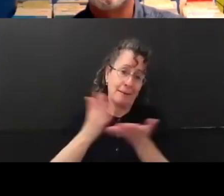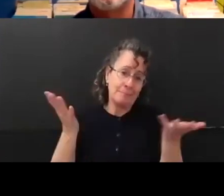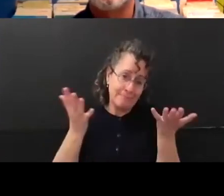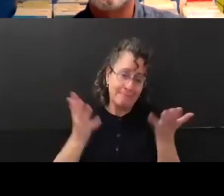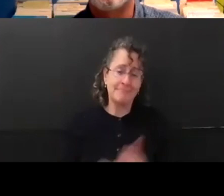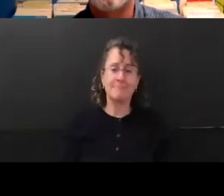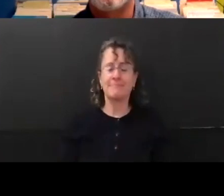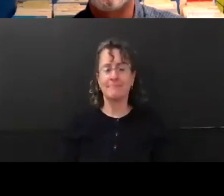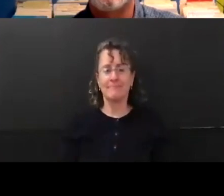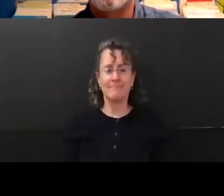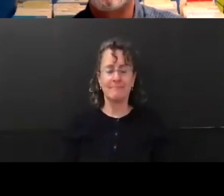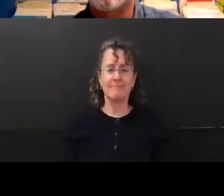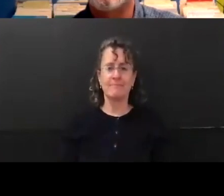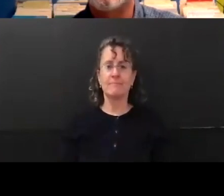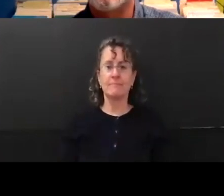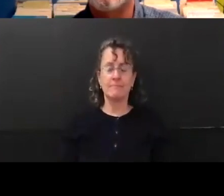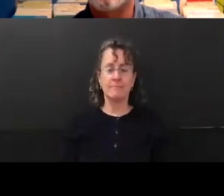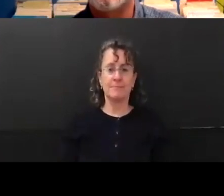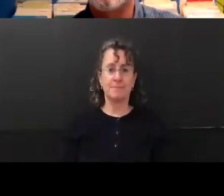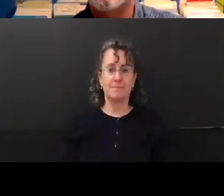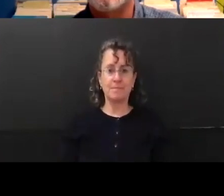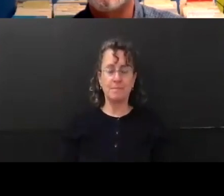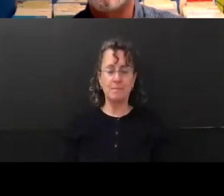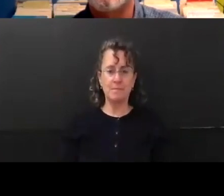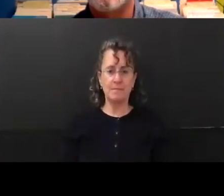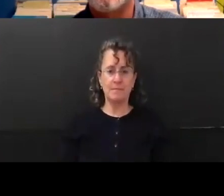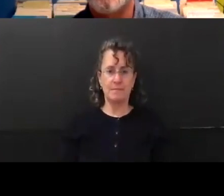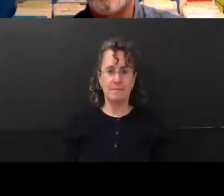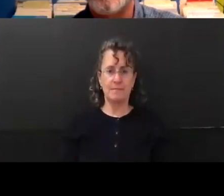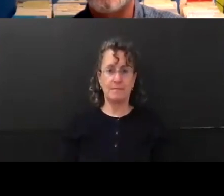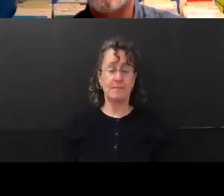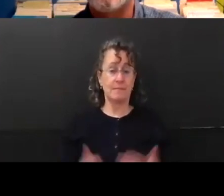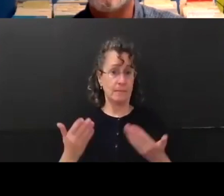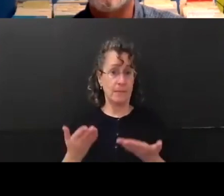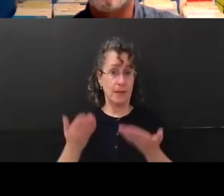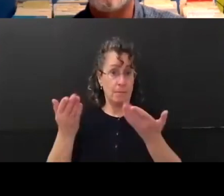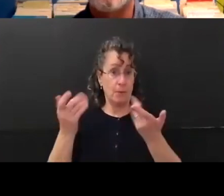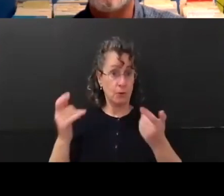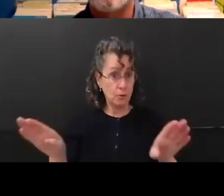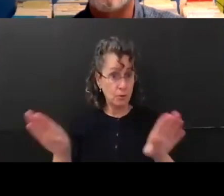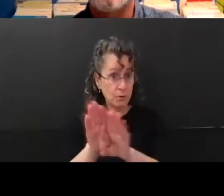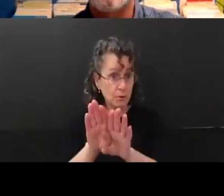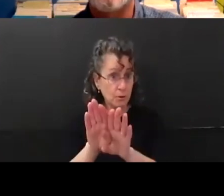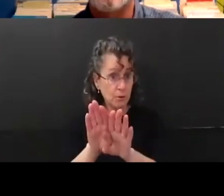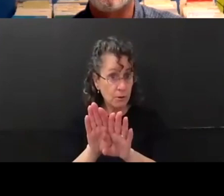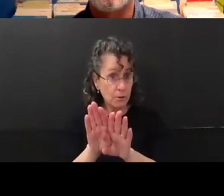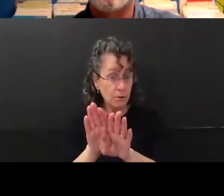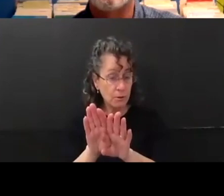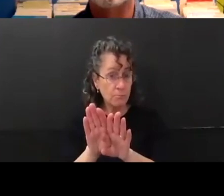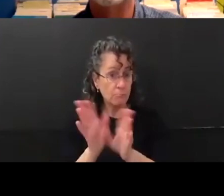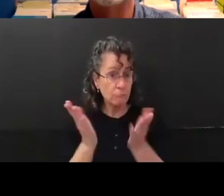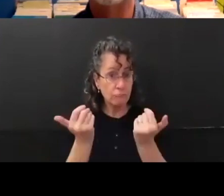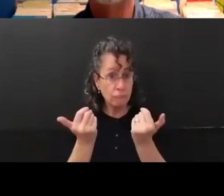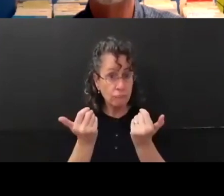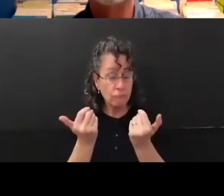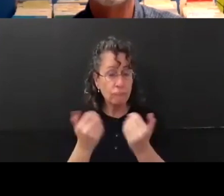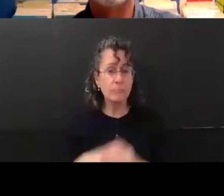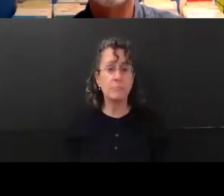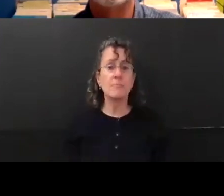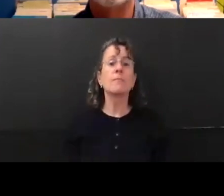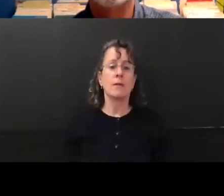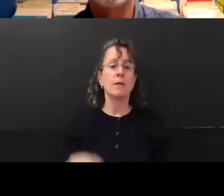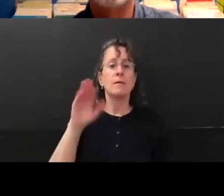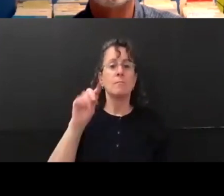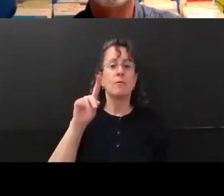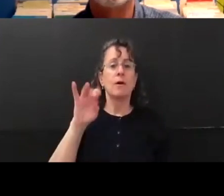I guess I would take a motion to adjourn if no one else has any other comments. I'll move to